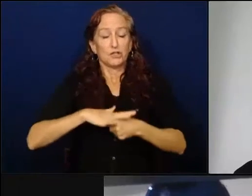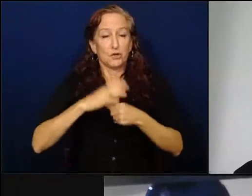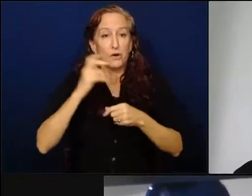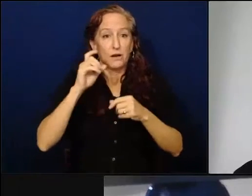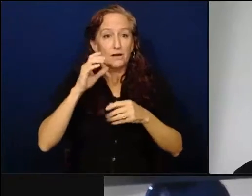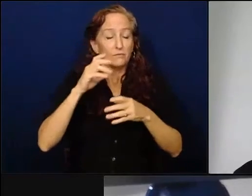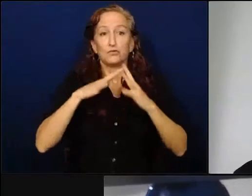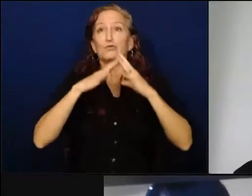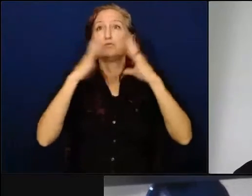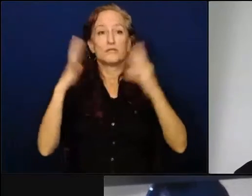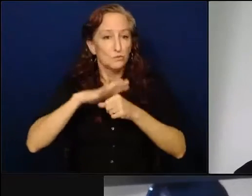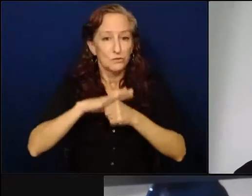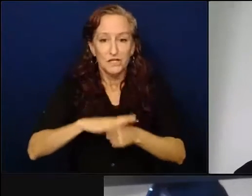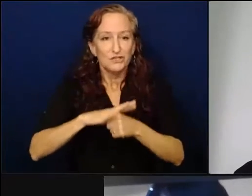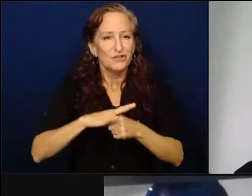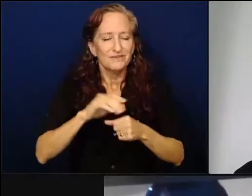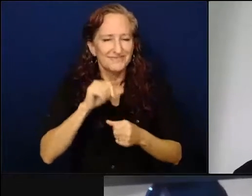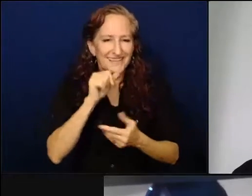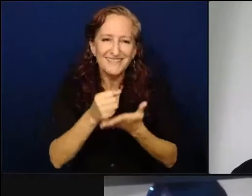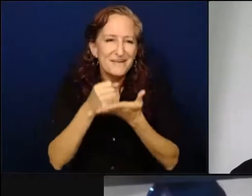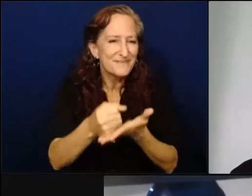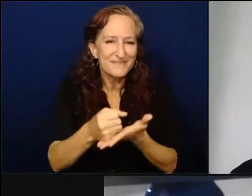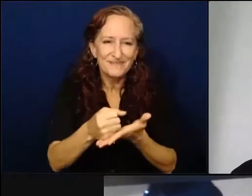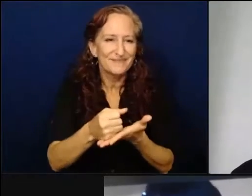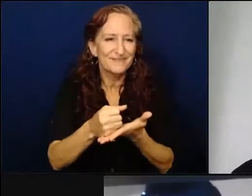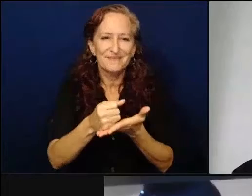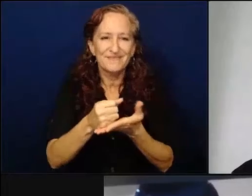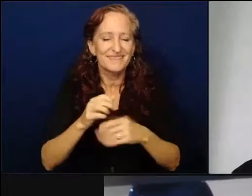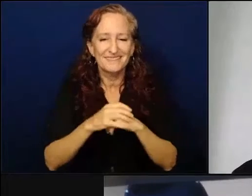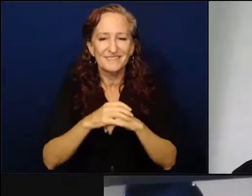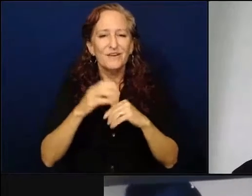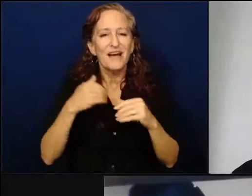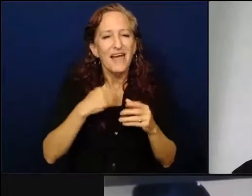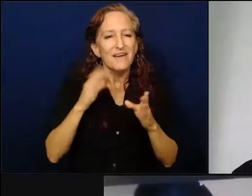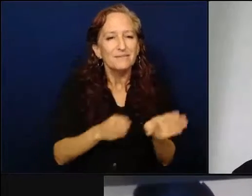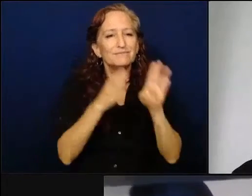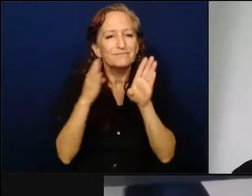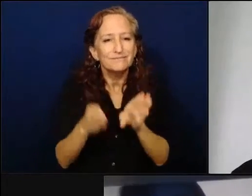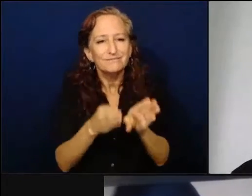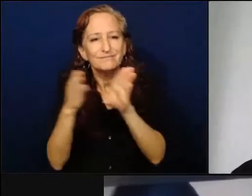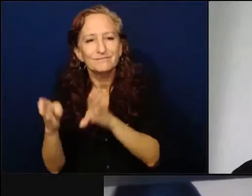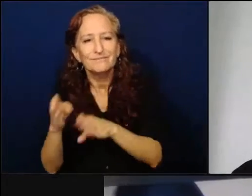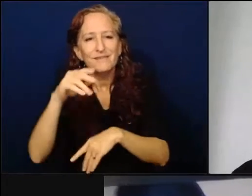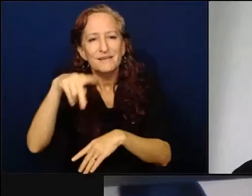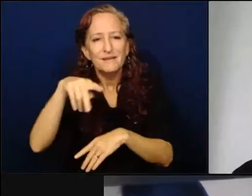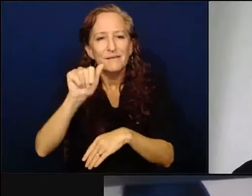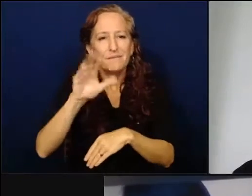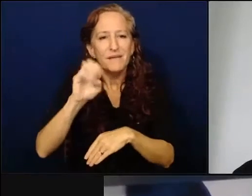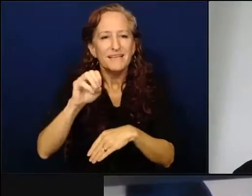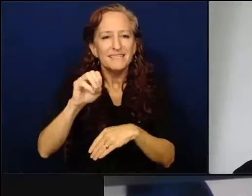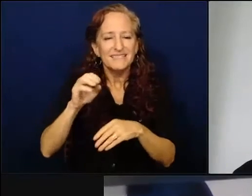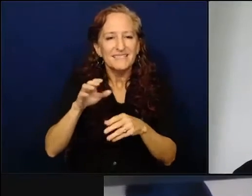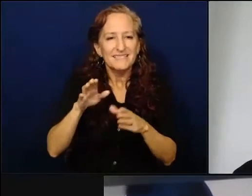be a disadvantage. Mm-hmm. So there is a pace and there's a path to go on. And